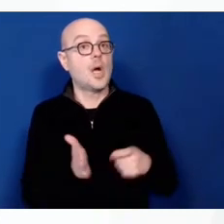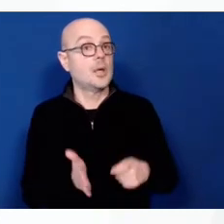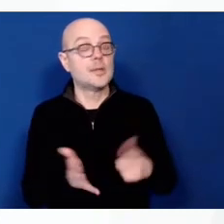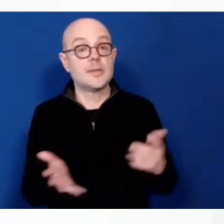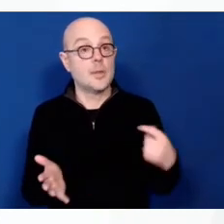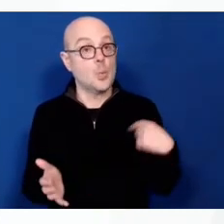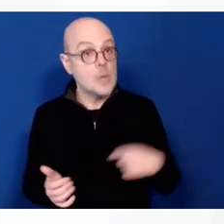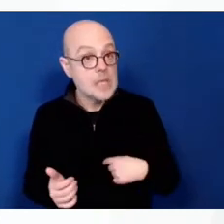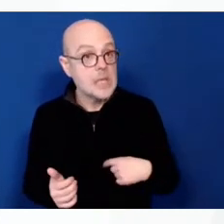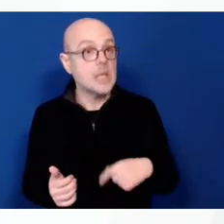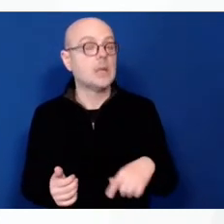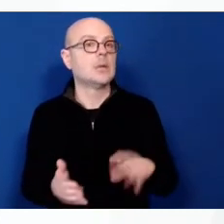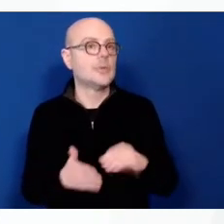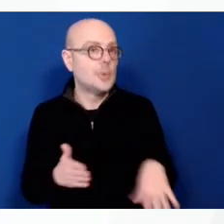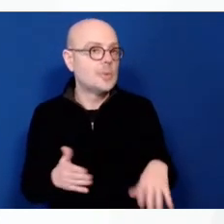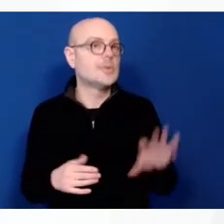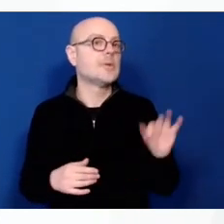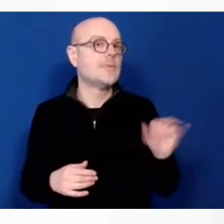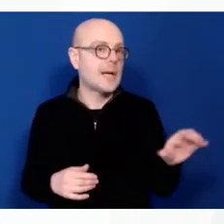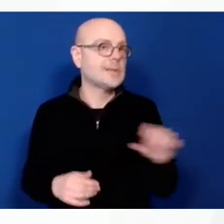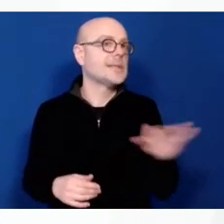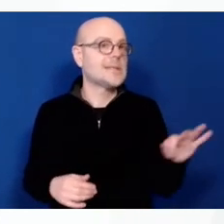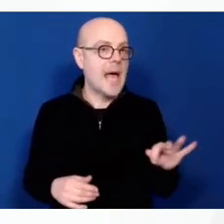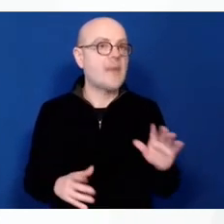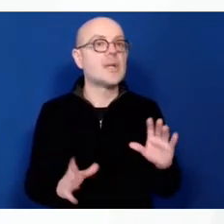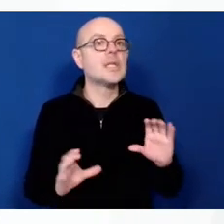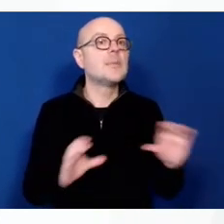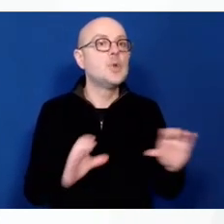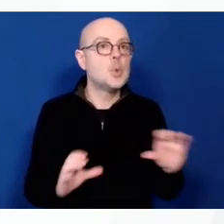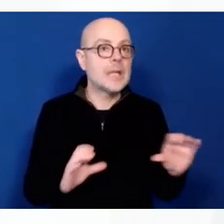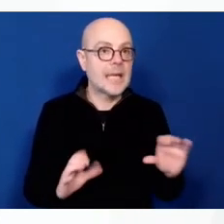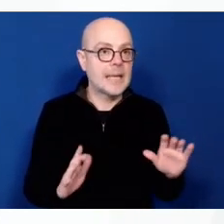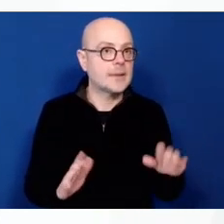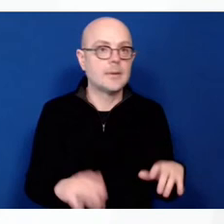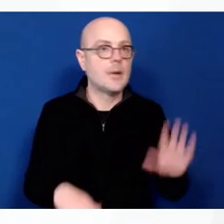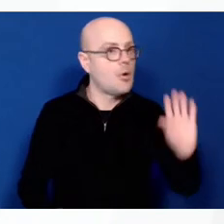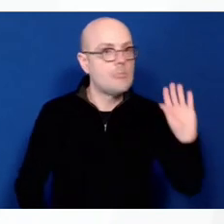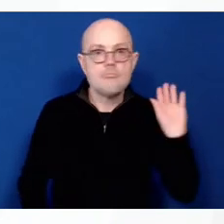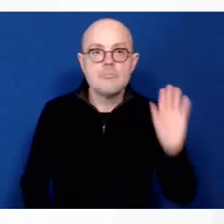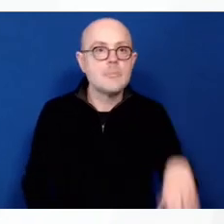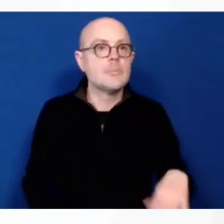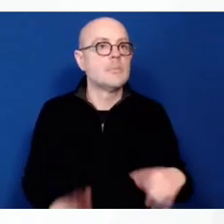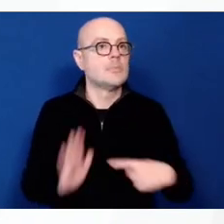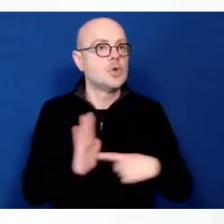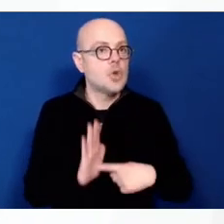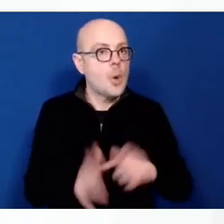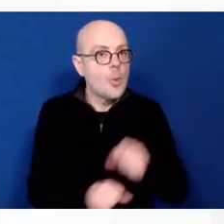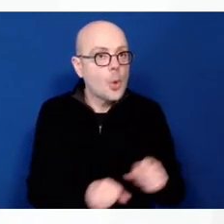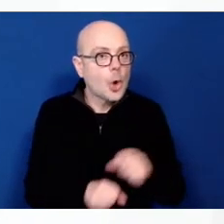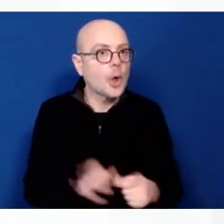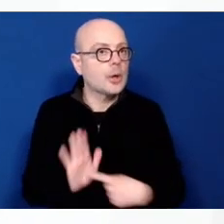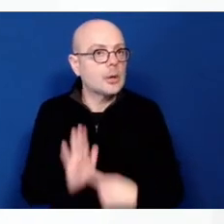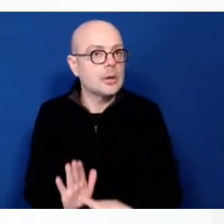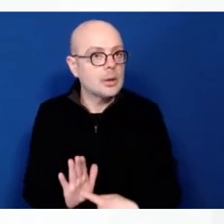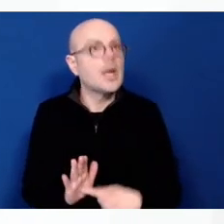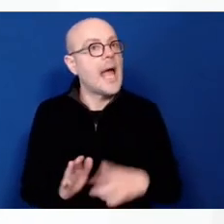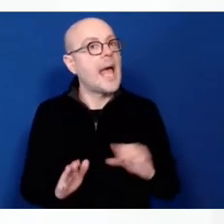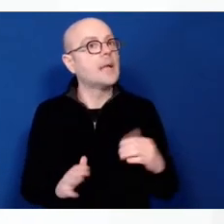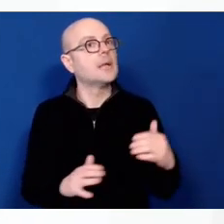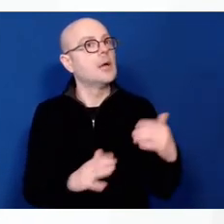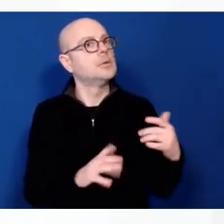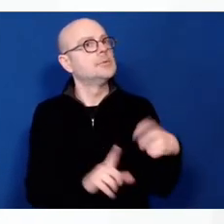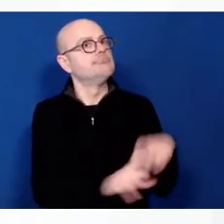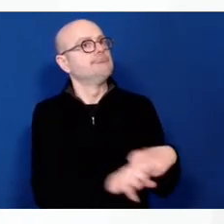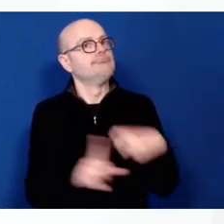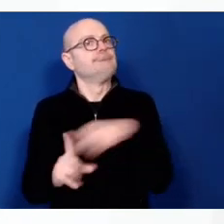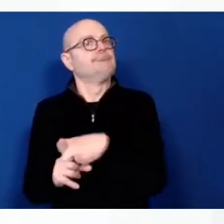staff, have ongoing communication, be transparent with our work, and hold each other as well as ourselves accountable for taking